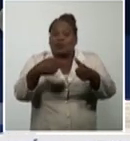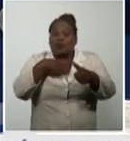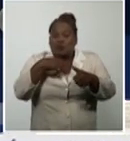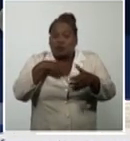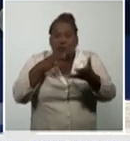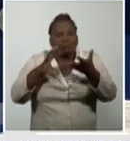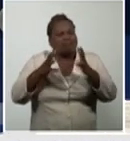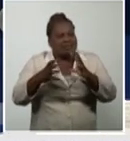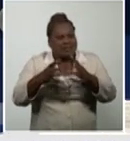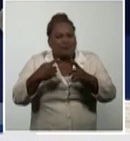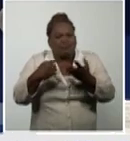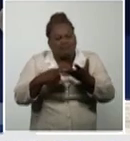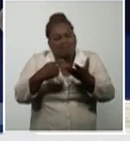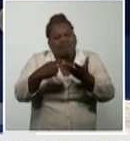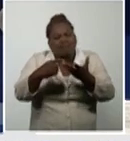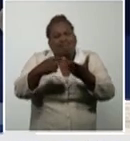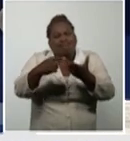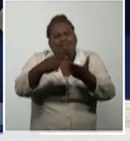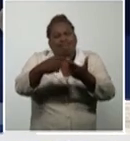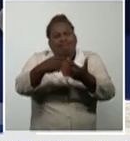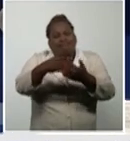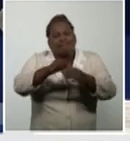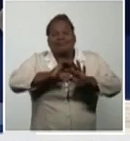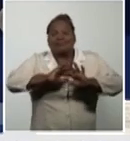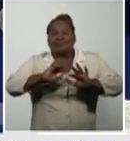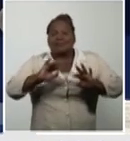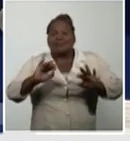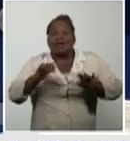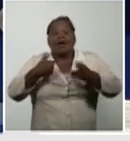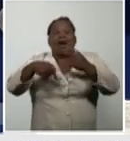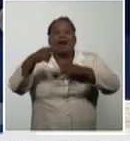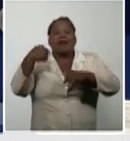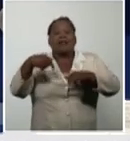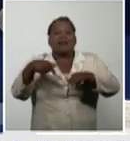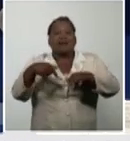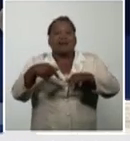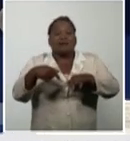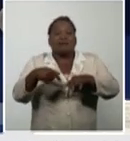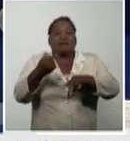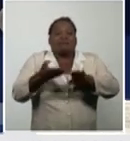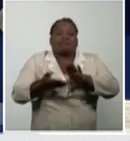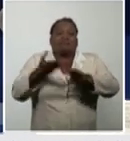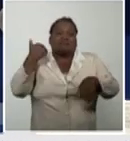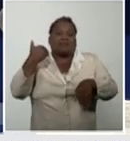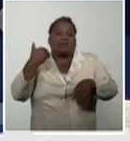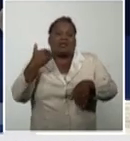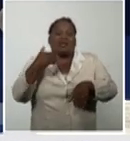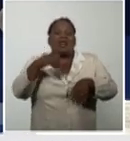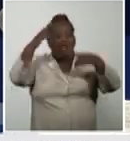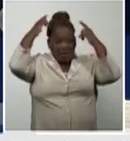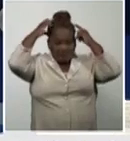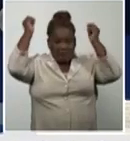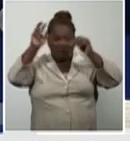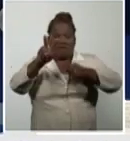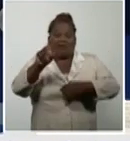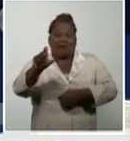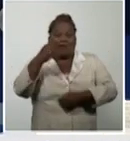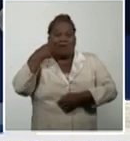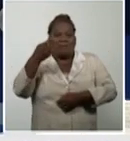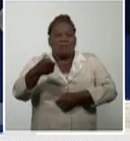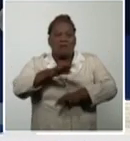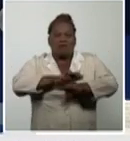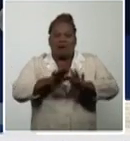she later improved, and then she had a group of complications. And already, to our